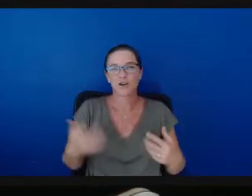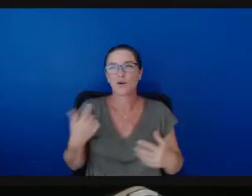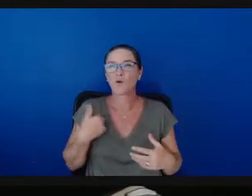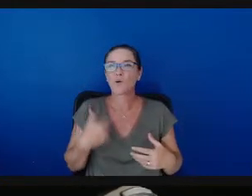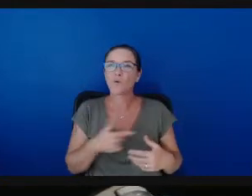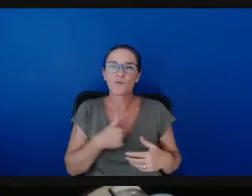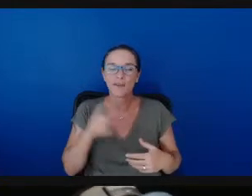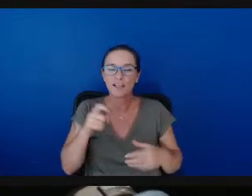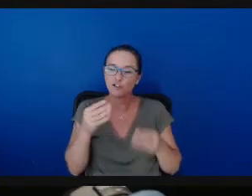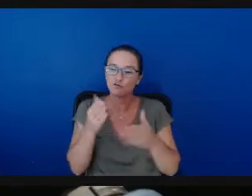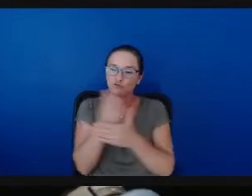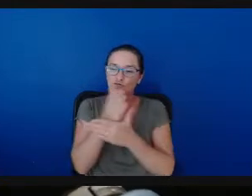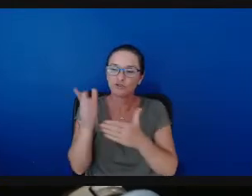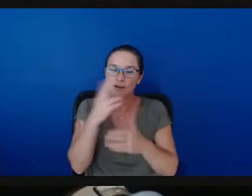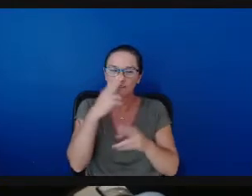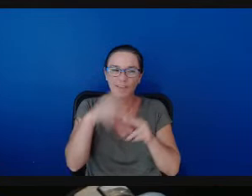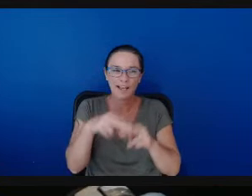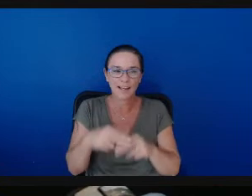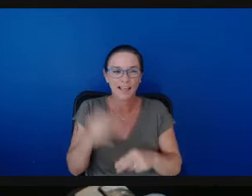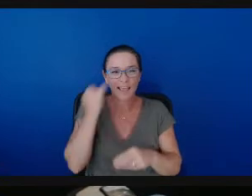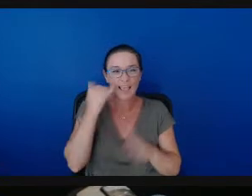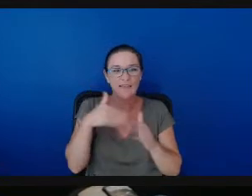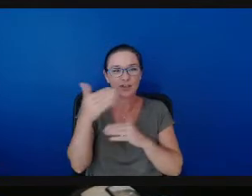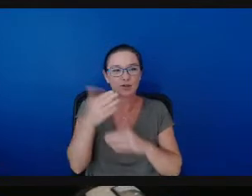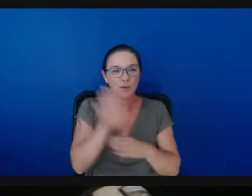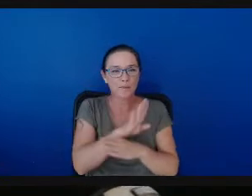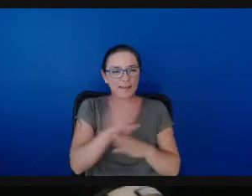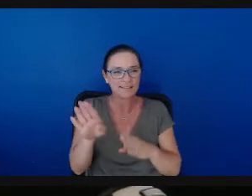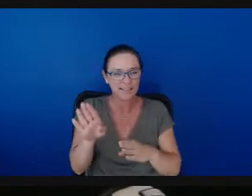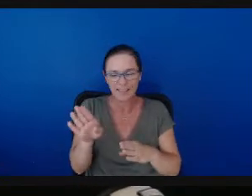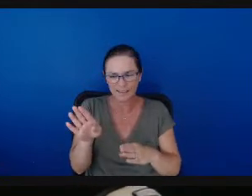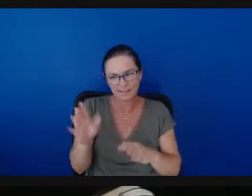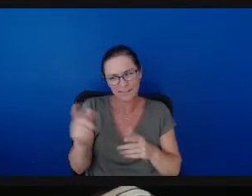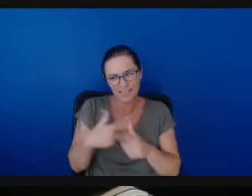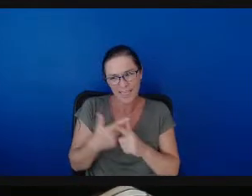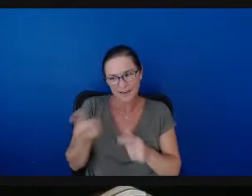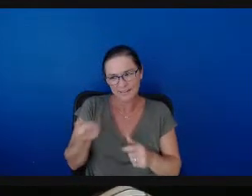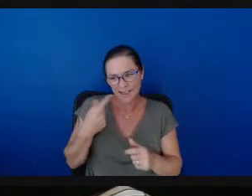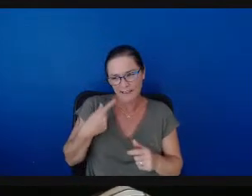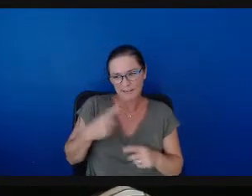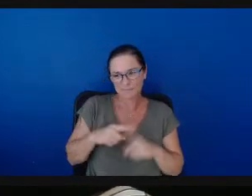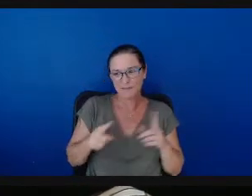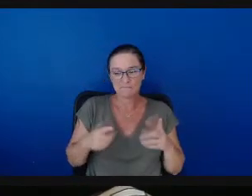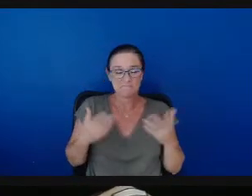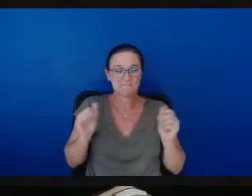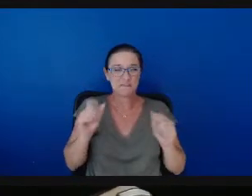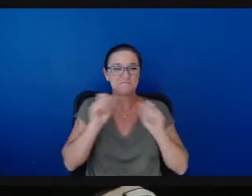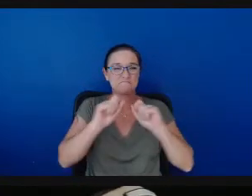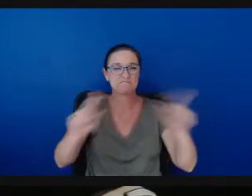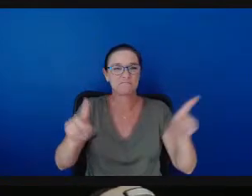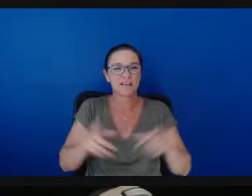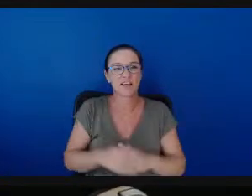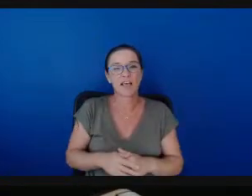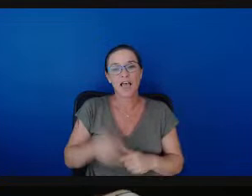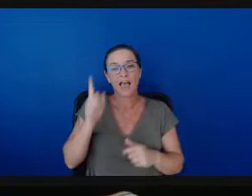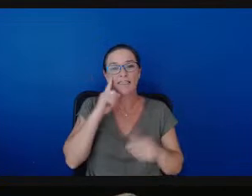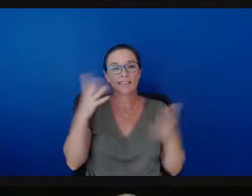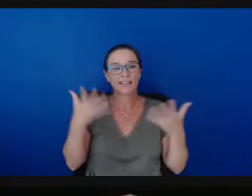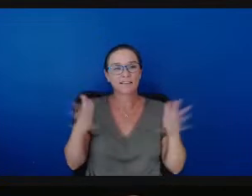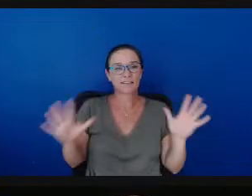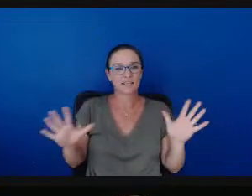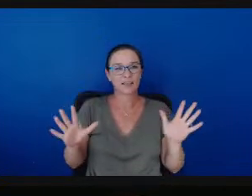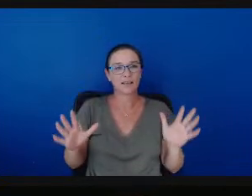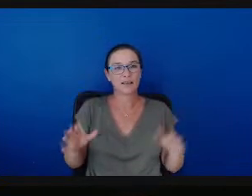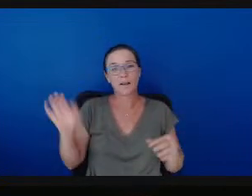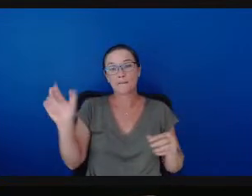things. If they're too busy, yeah, throw them to us. But yeah, hit them up. Hit them up. Yeah. Yep. All right. Well, I think that does it. Back